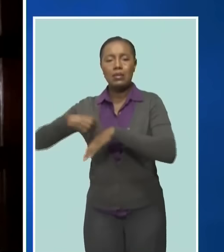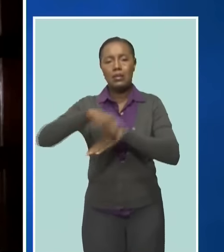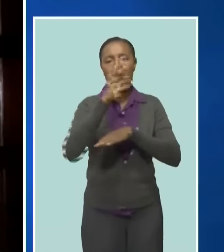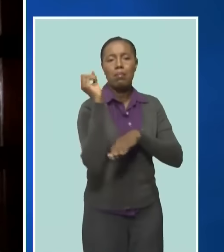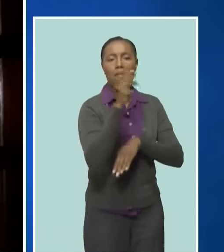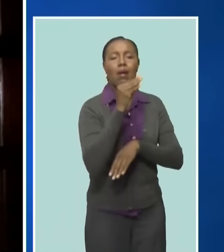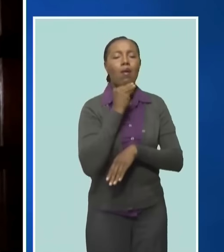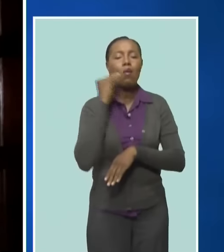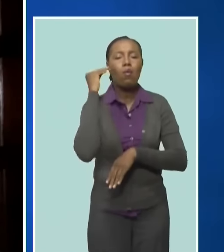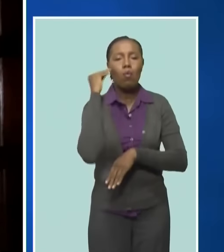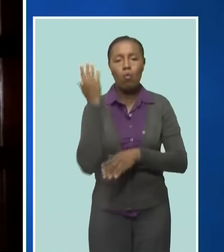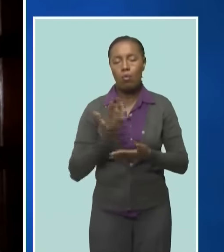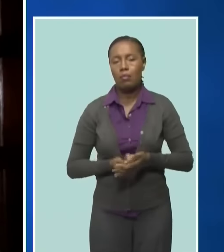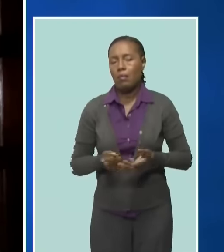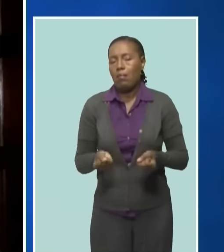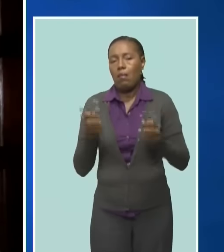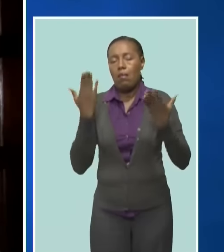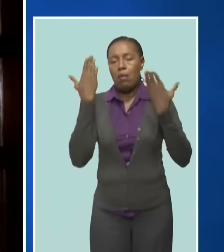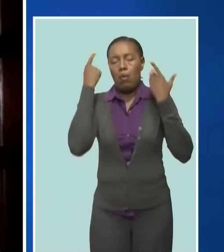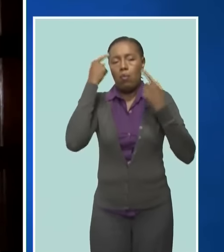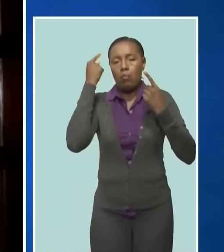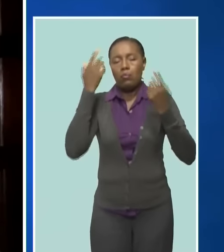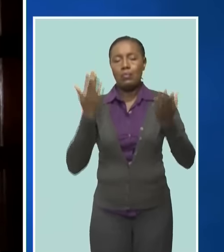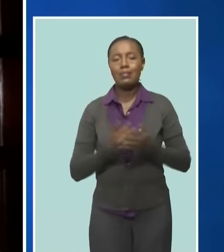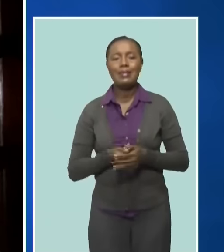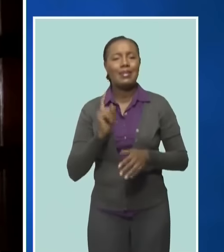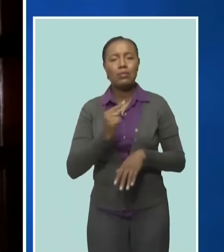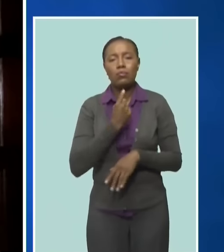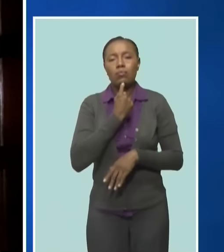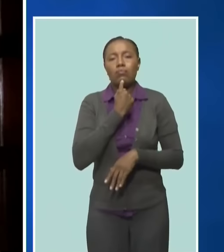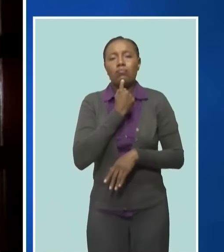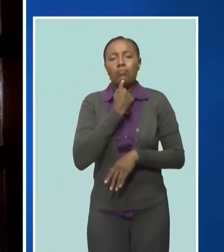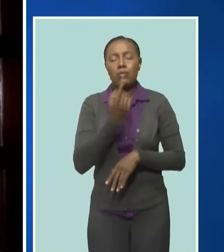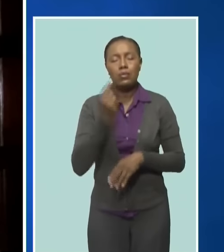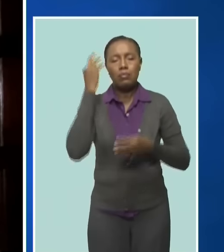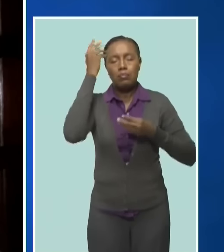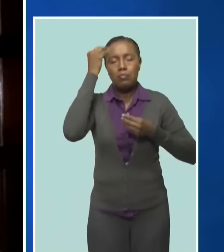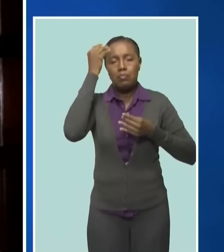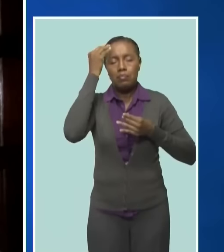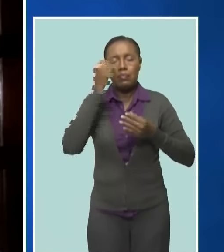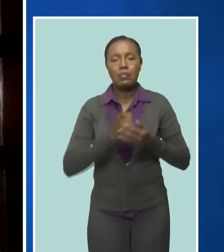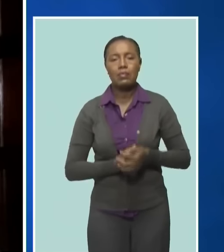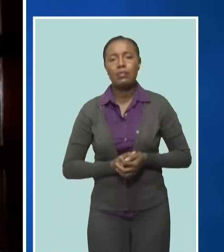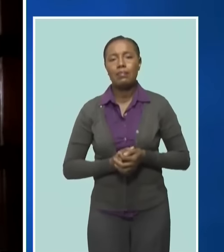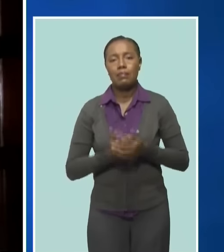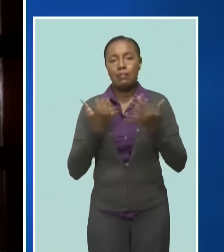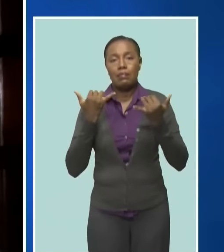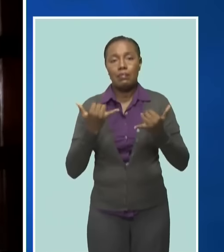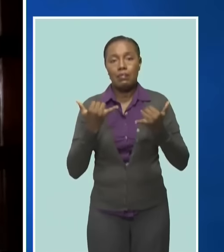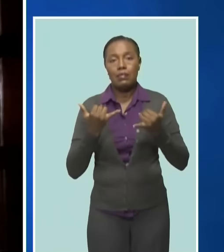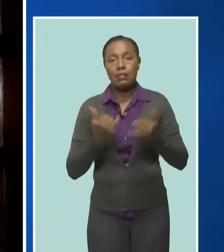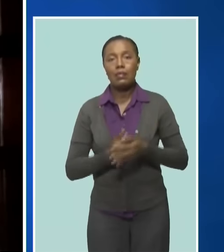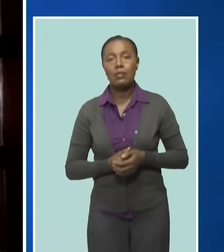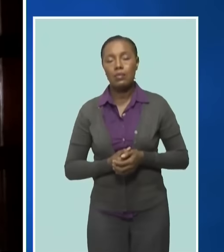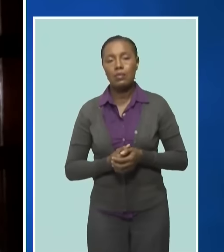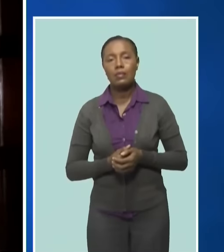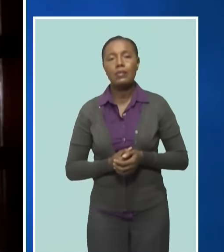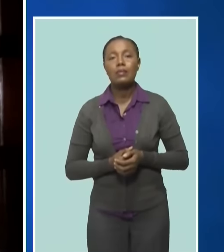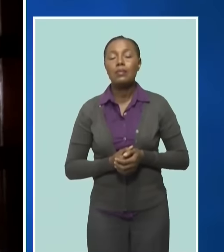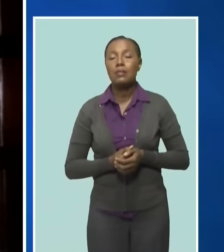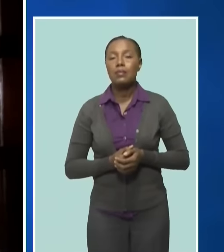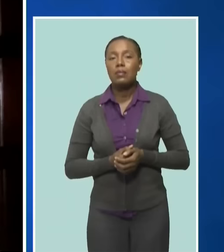And that is a matter of serious concern when, at the moment, there